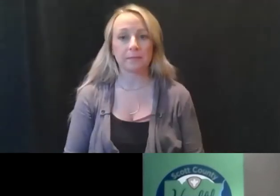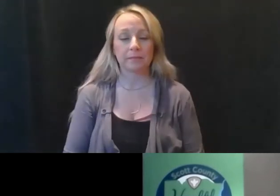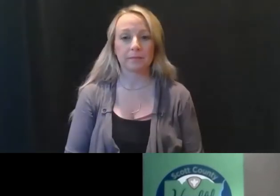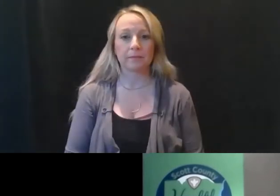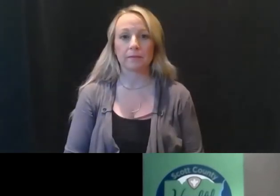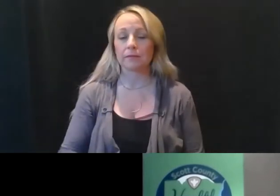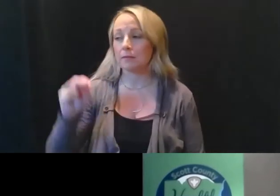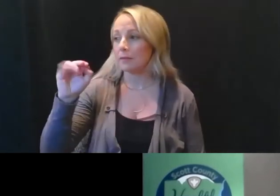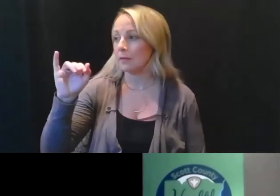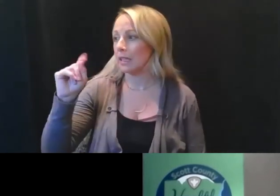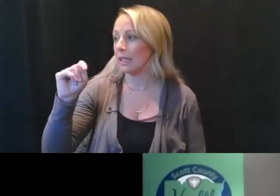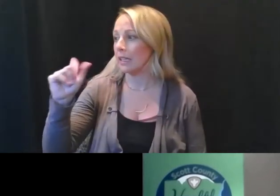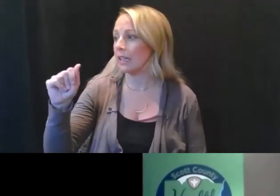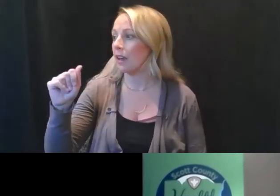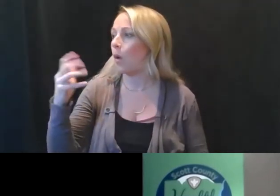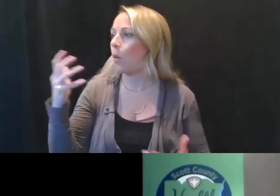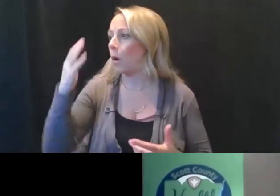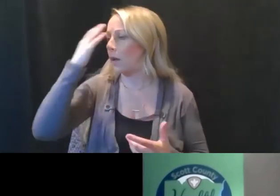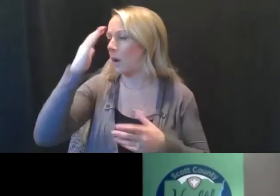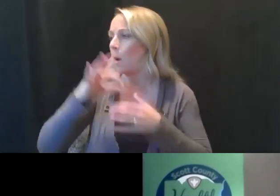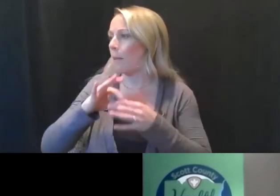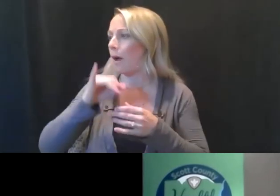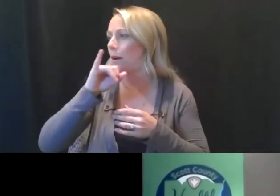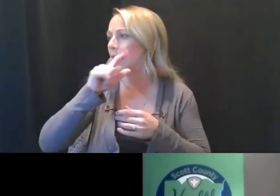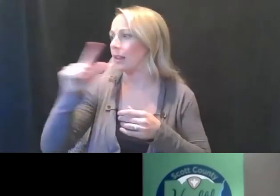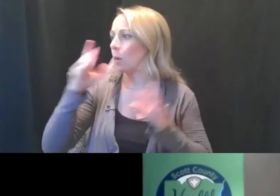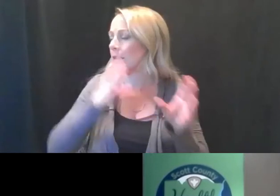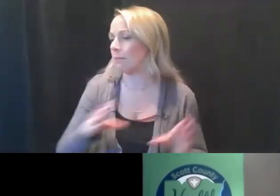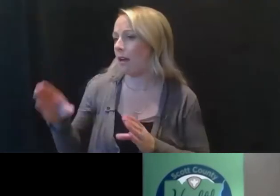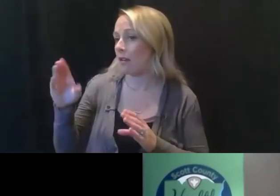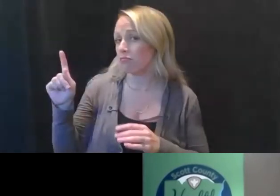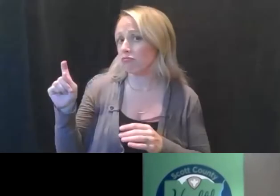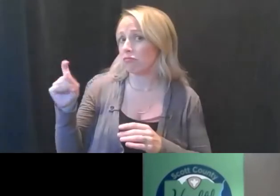Nita, what do we know about Illinois' plans for this vaccine?